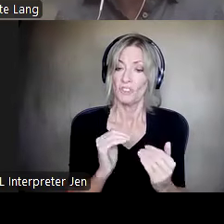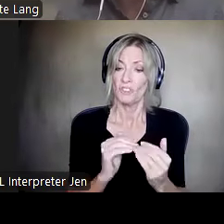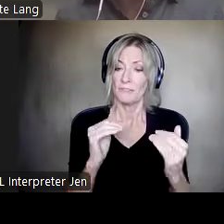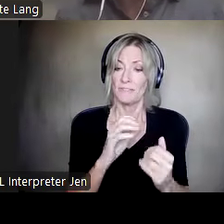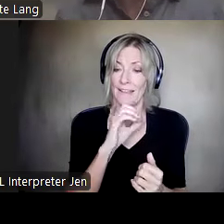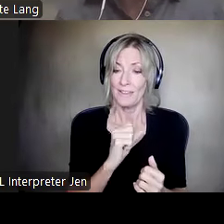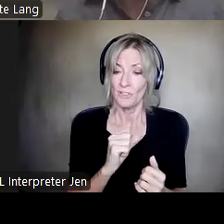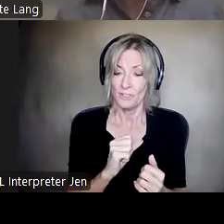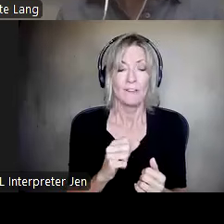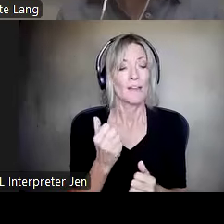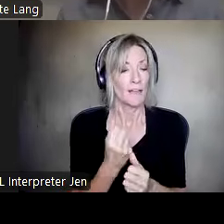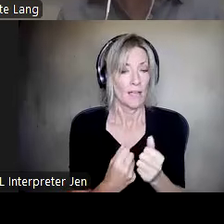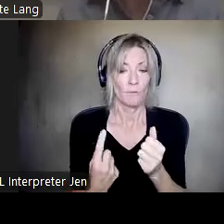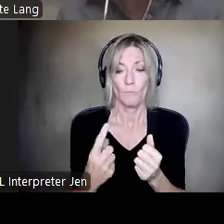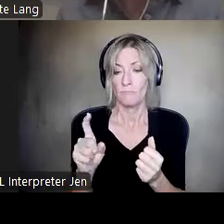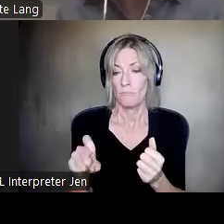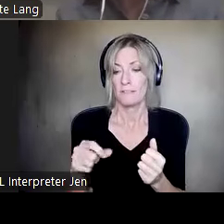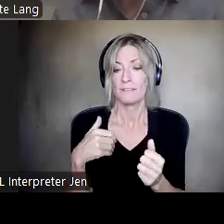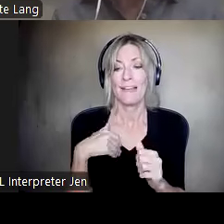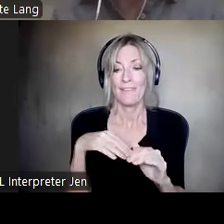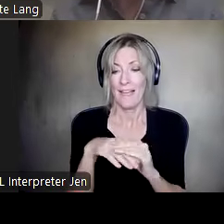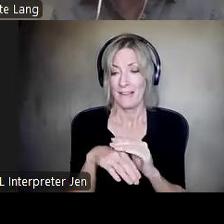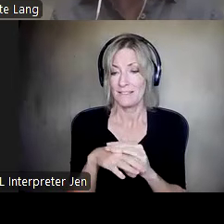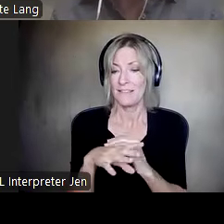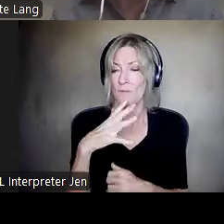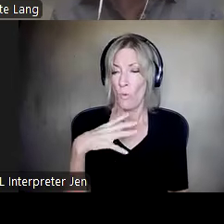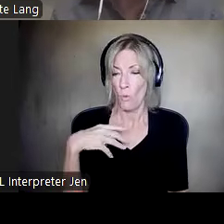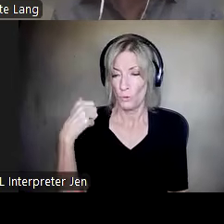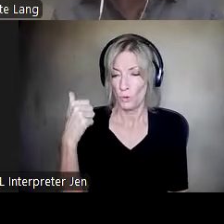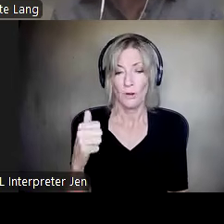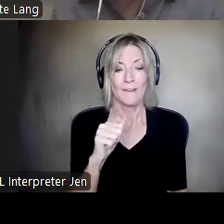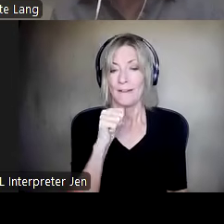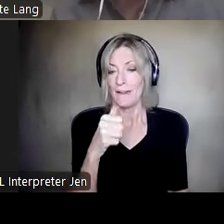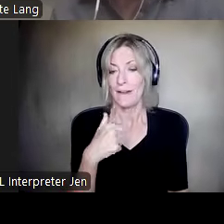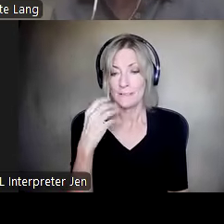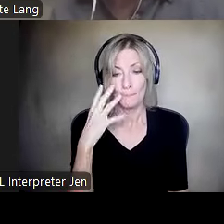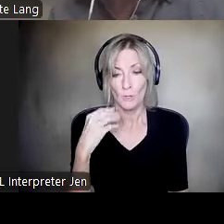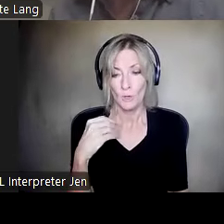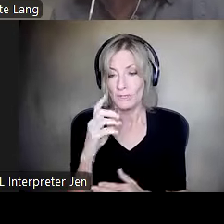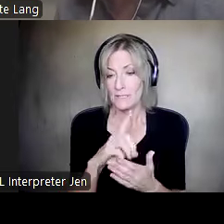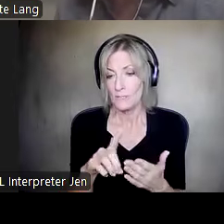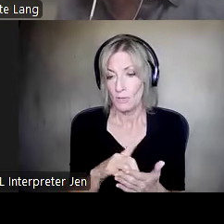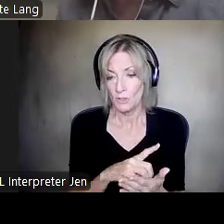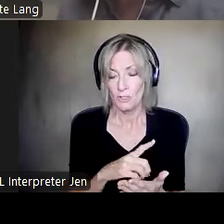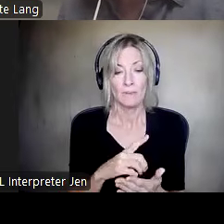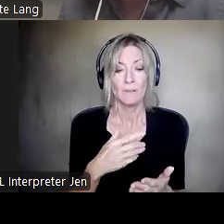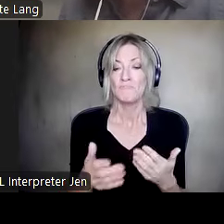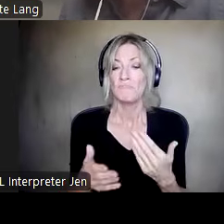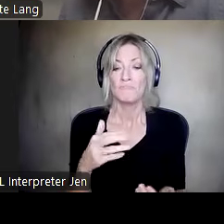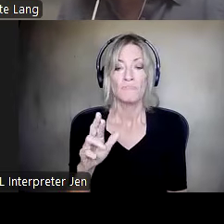has access to what they need as they age, without discrimination and regardless of race,